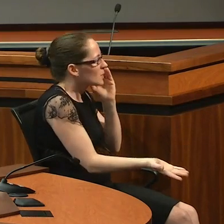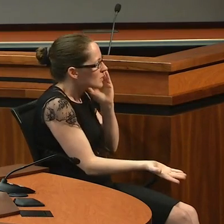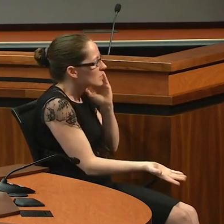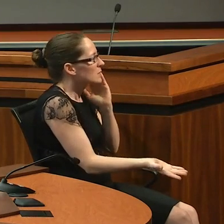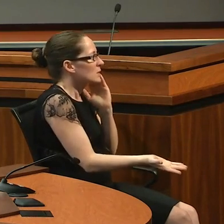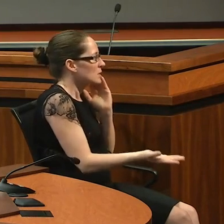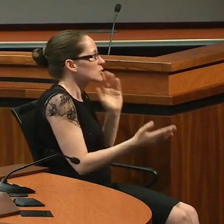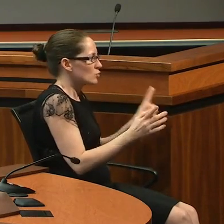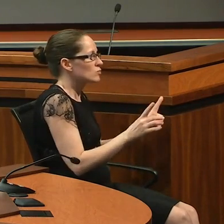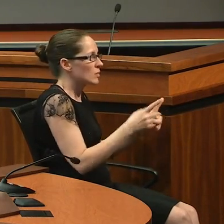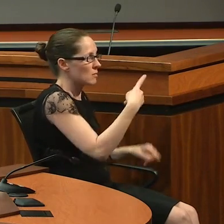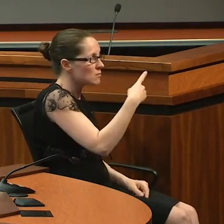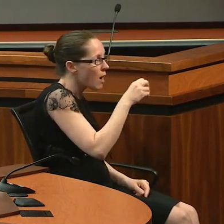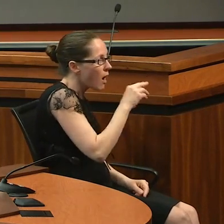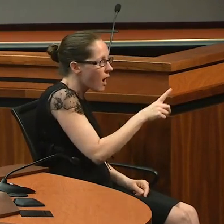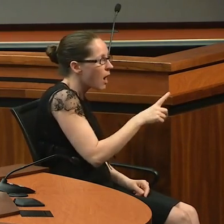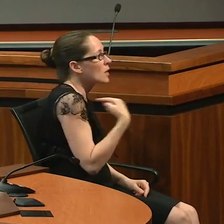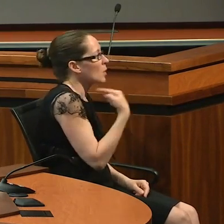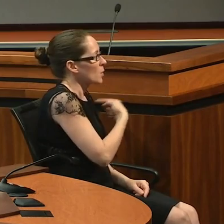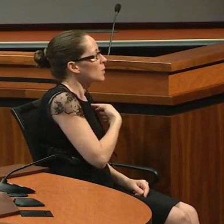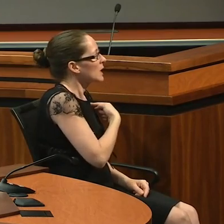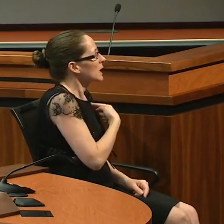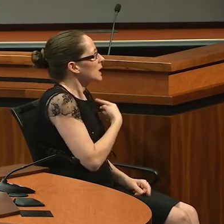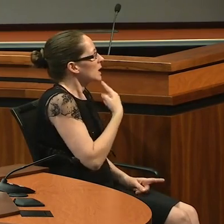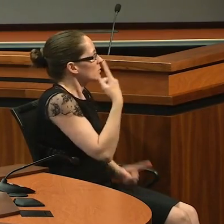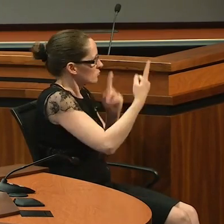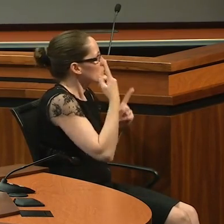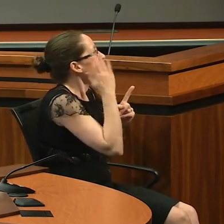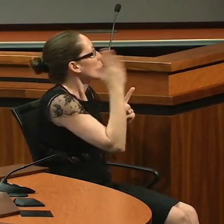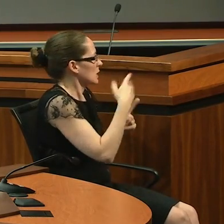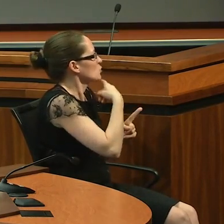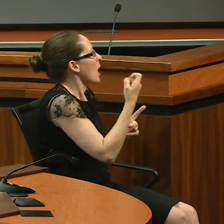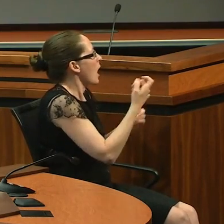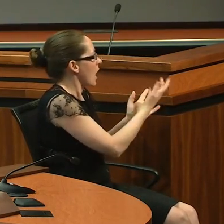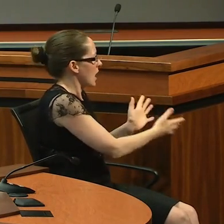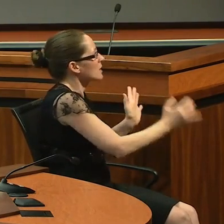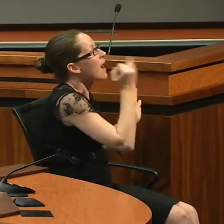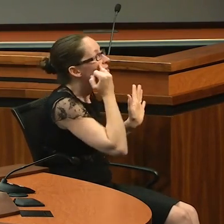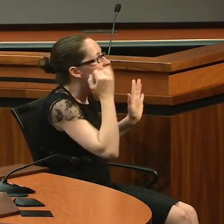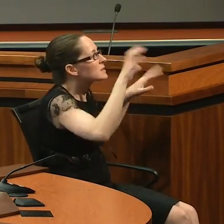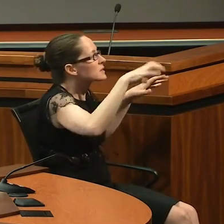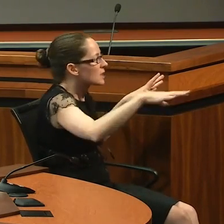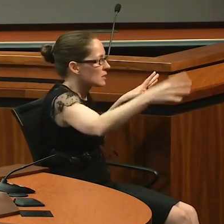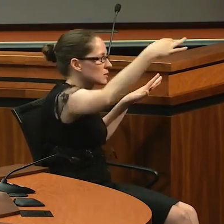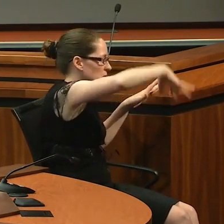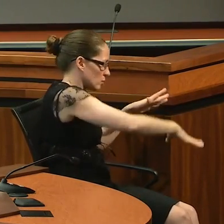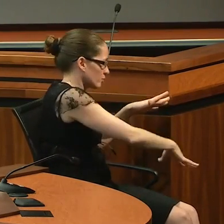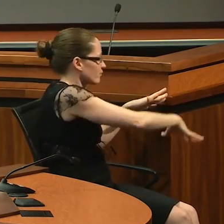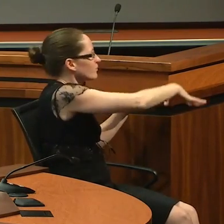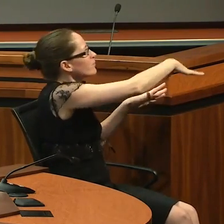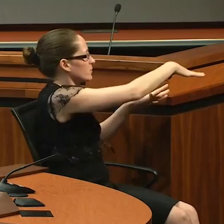ponds fill up every time it rains. We're looking to have them fill up when the amount of rain is a danger downstream. So when we did our model, it was based on